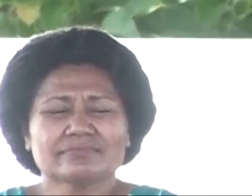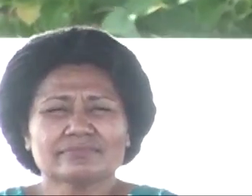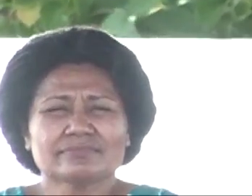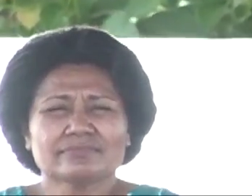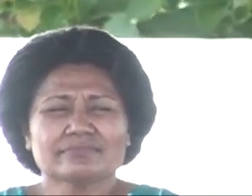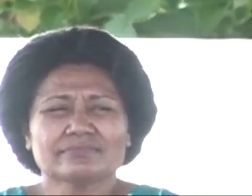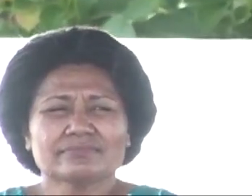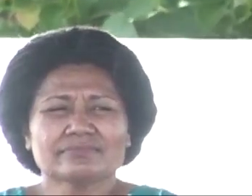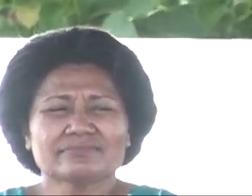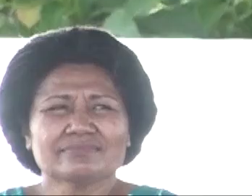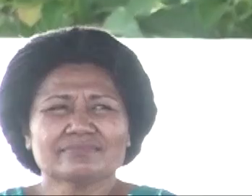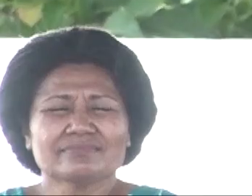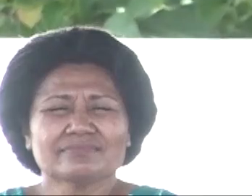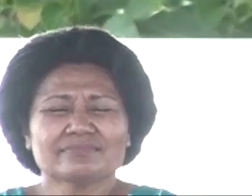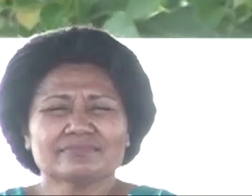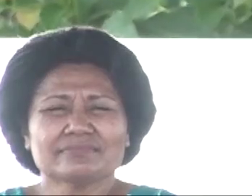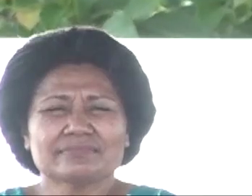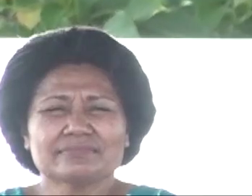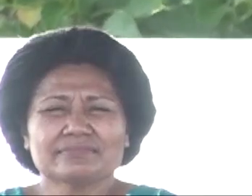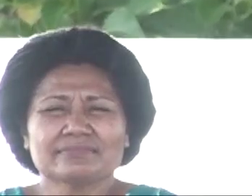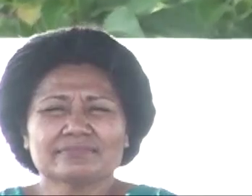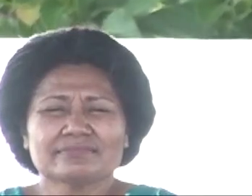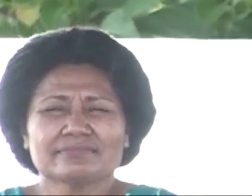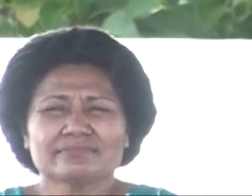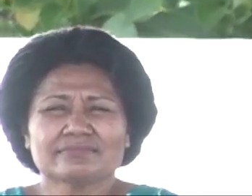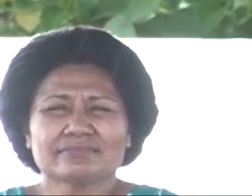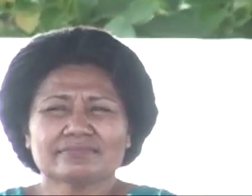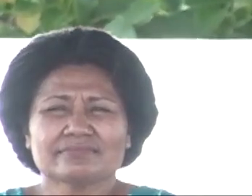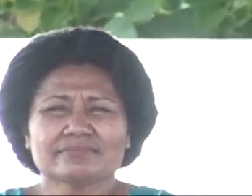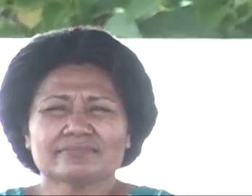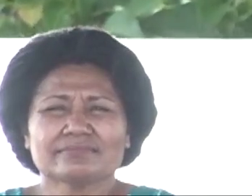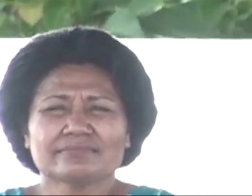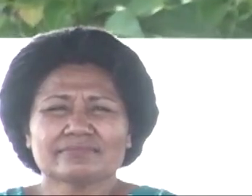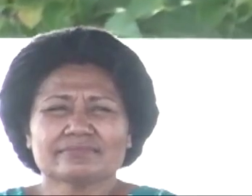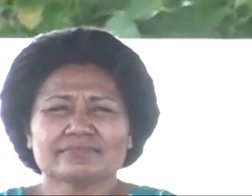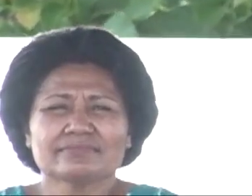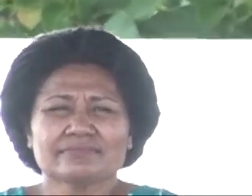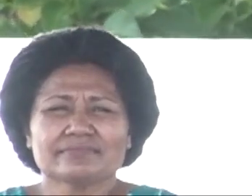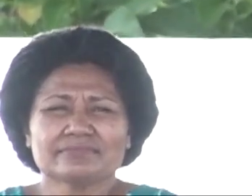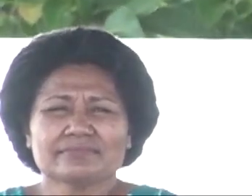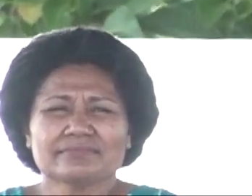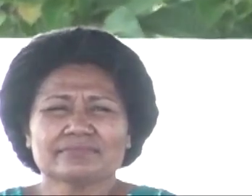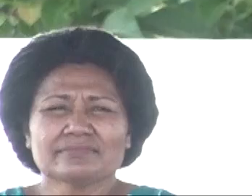and fish and refining your lifelong skills as you interact with your fellow friends.